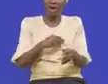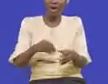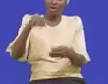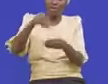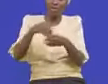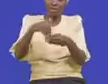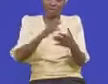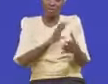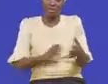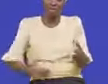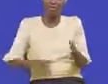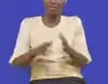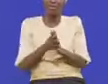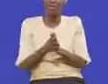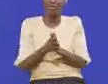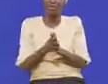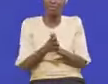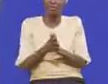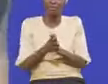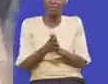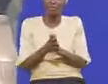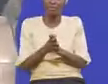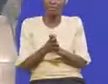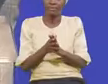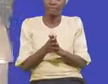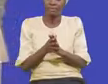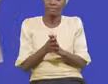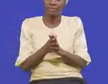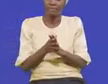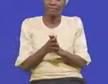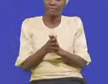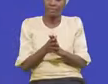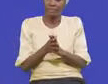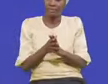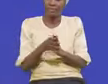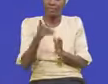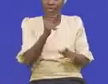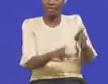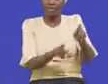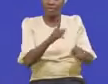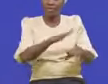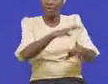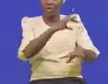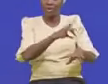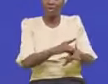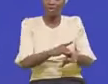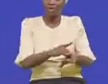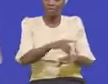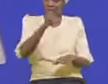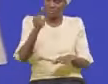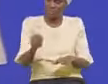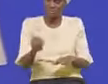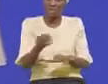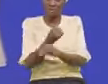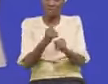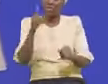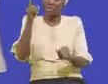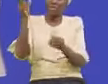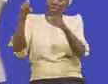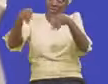Nous sommes ici, nous sommes tous là, nous sommes de Christ. Les gens sur Earth ont besoin de salvation et provided